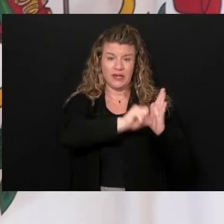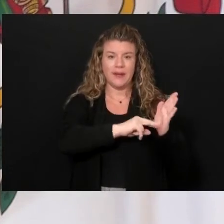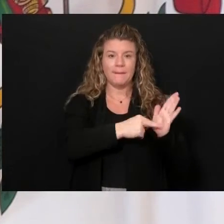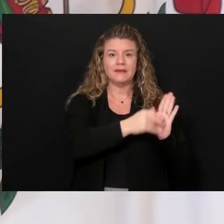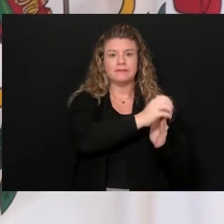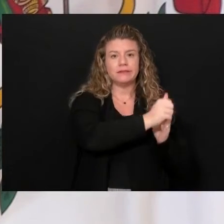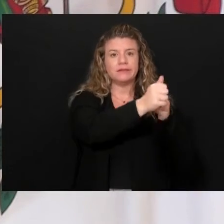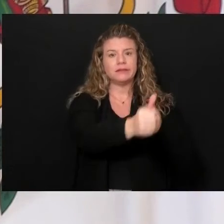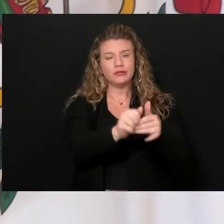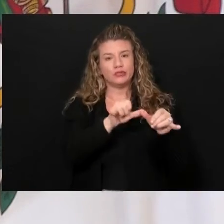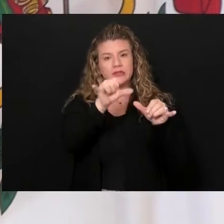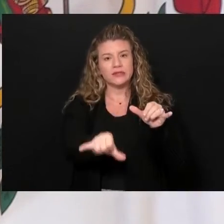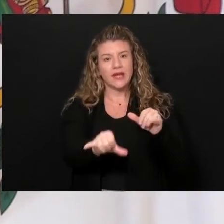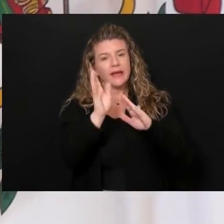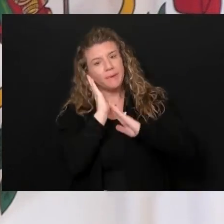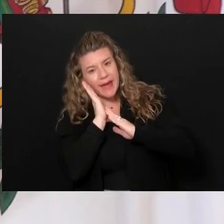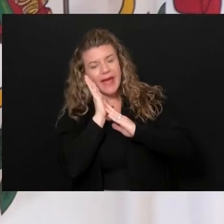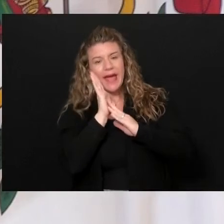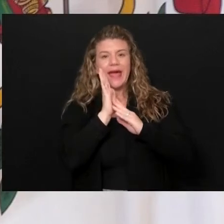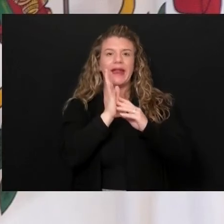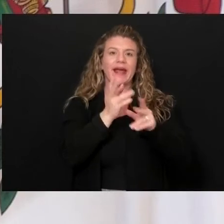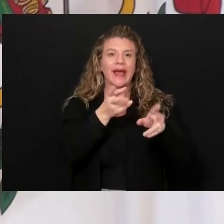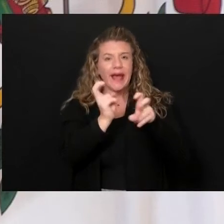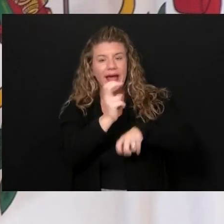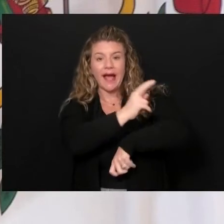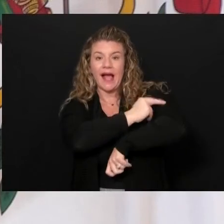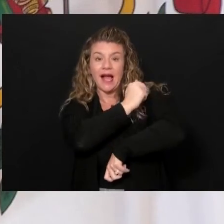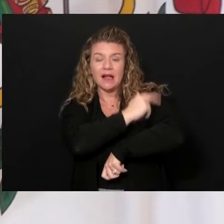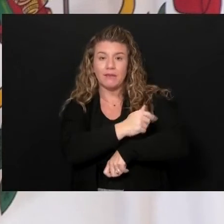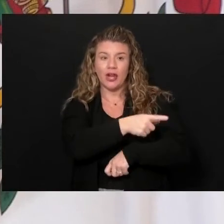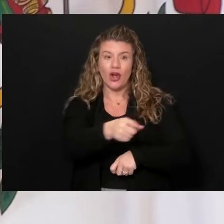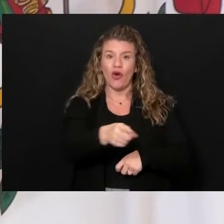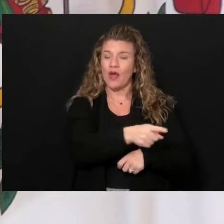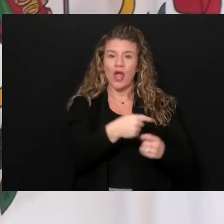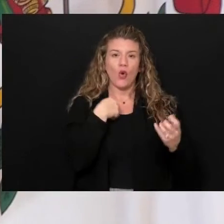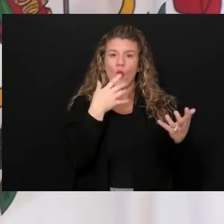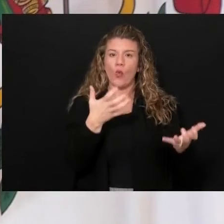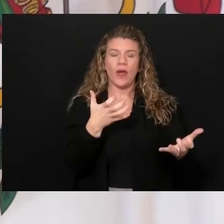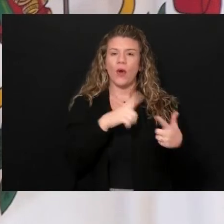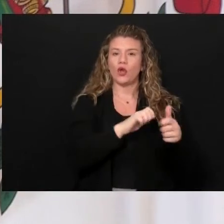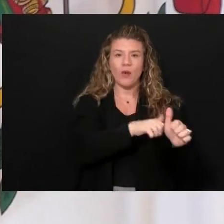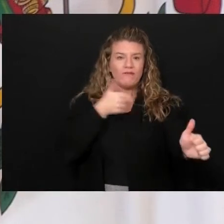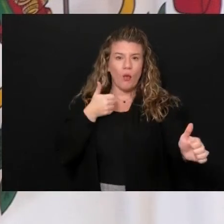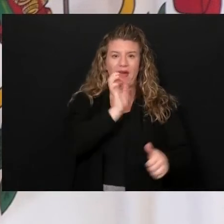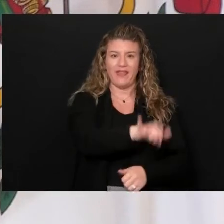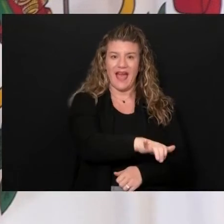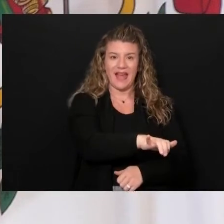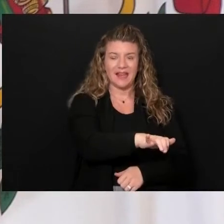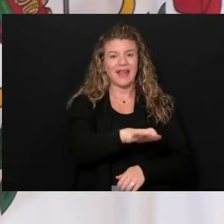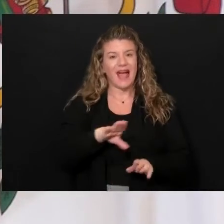in the hospital and all those kind of things? And that's what we're going to have to do first.